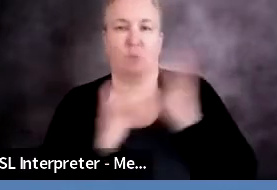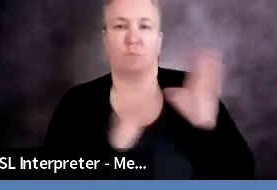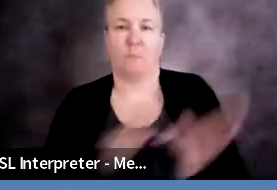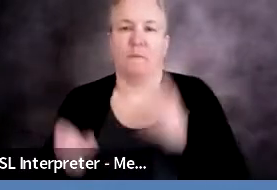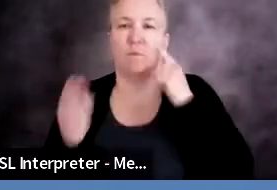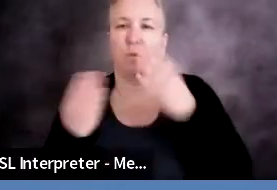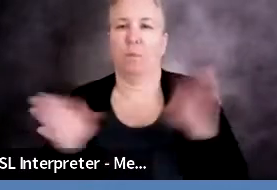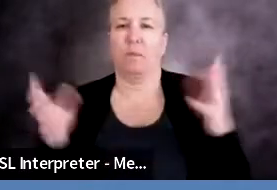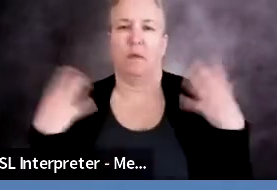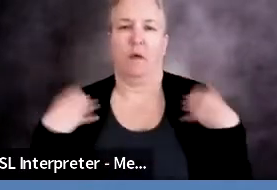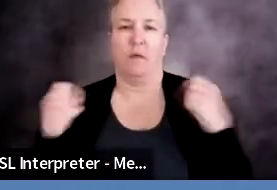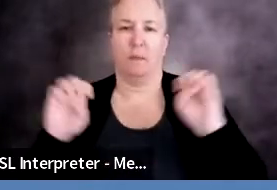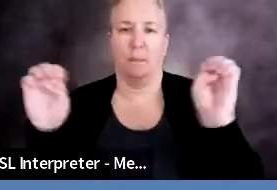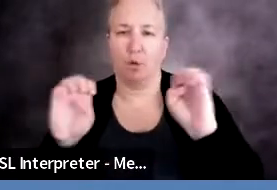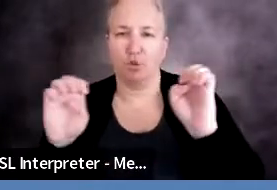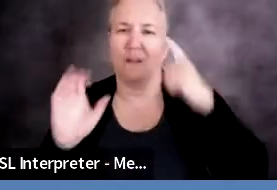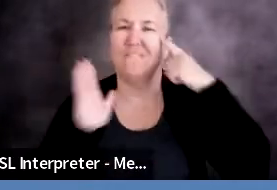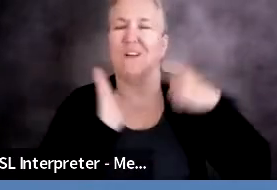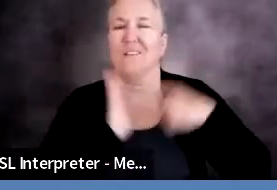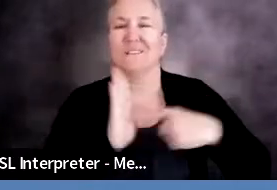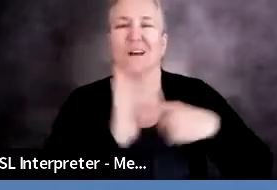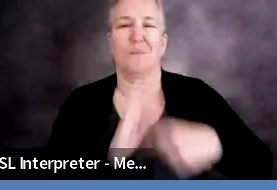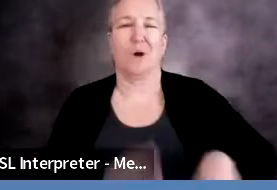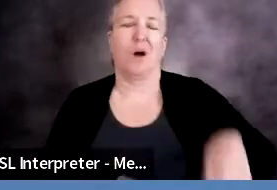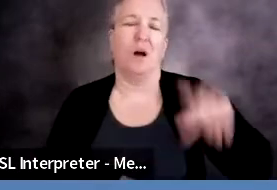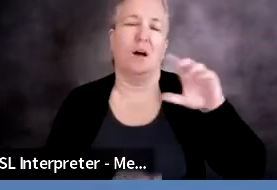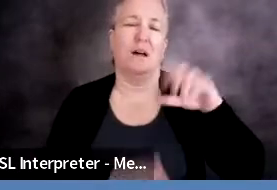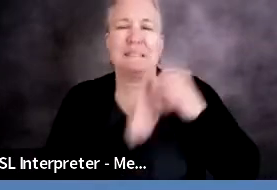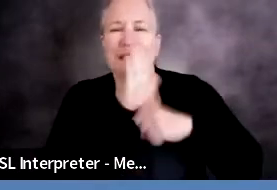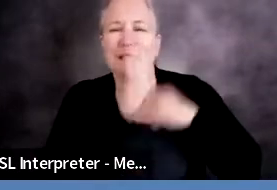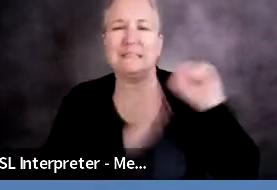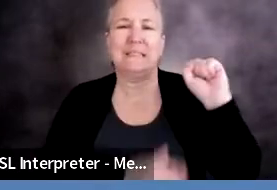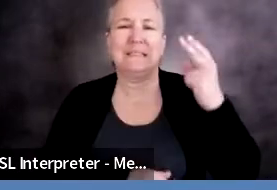emergencies like seasonal flu and COVID.